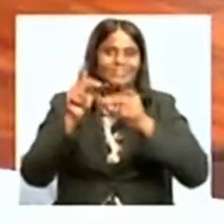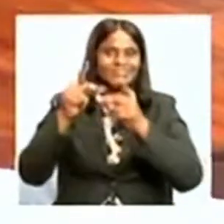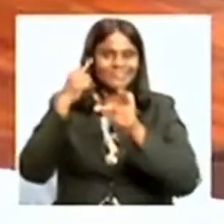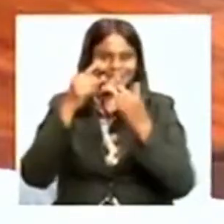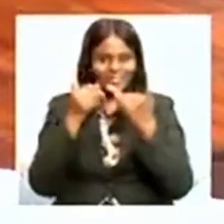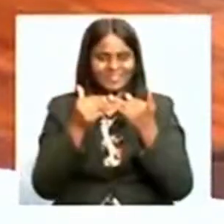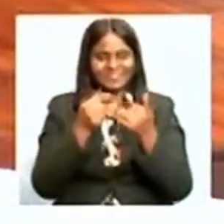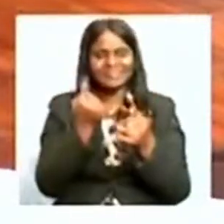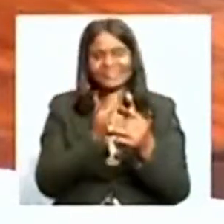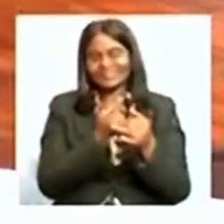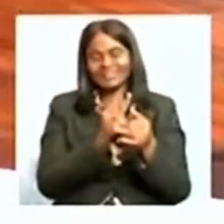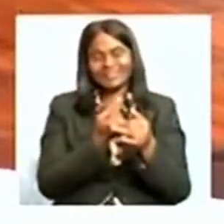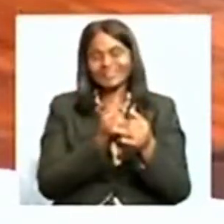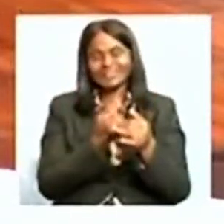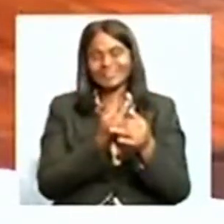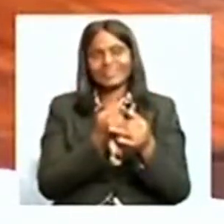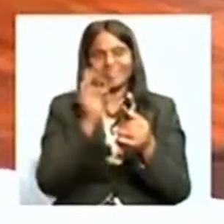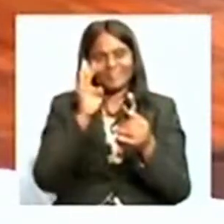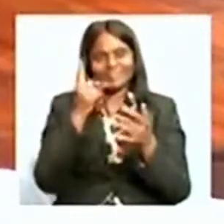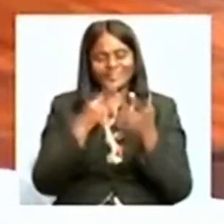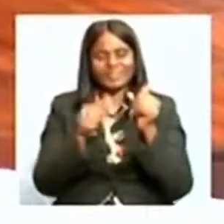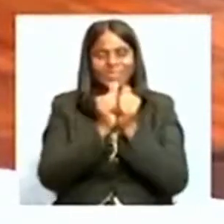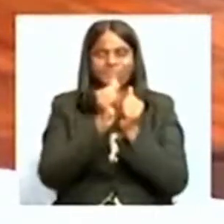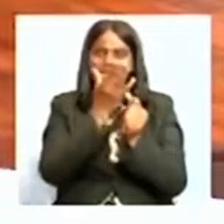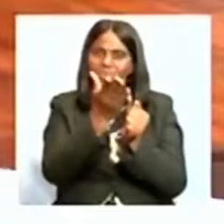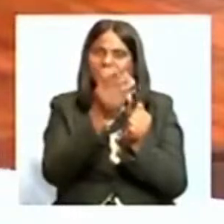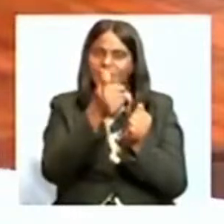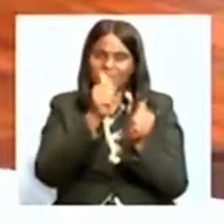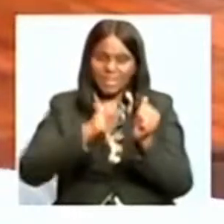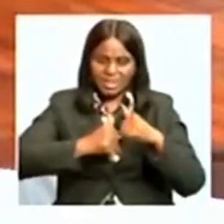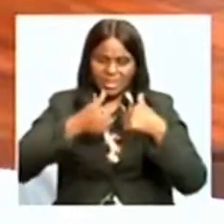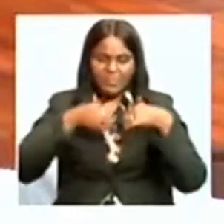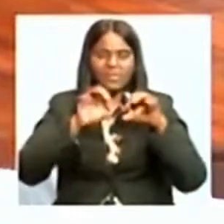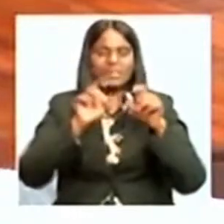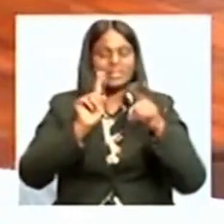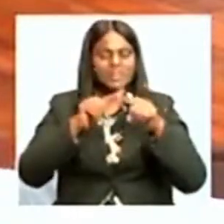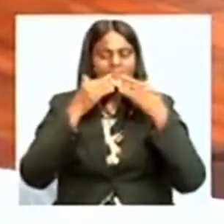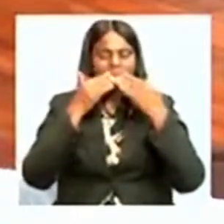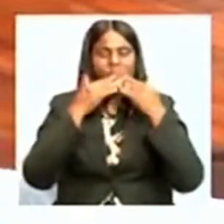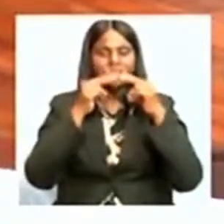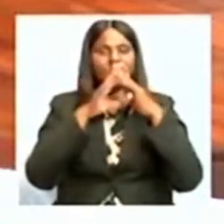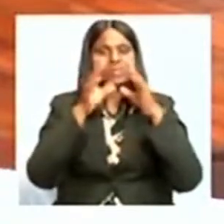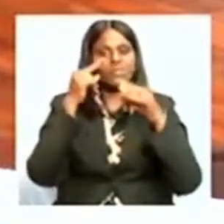When then we'll be with you as we continue. Thank you very